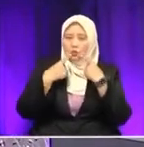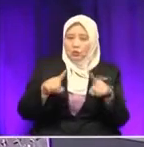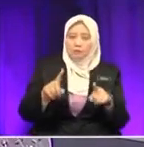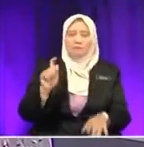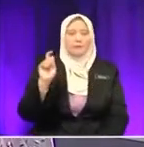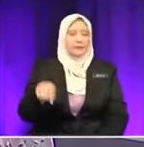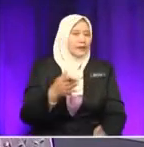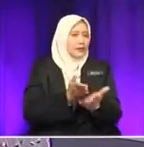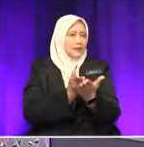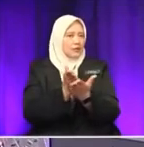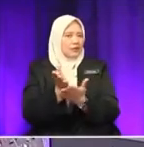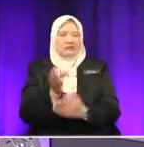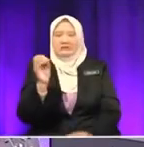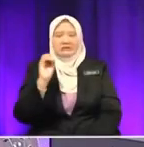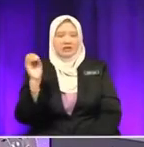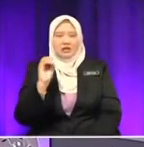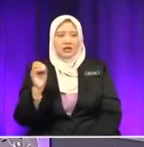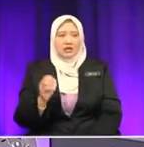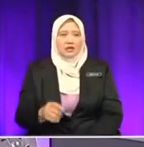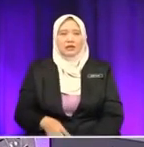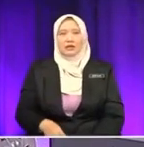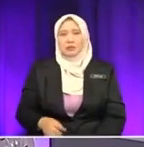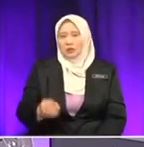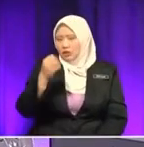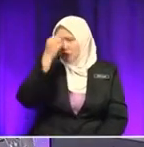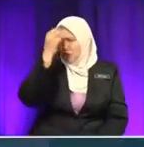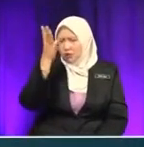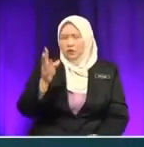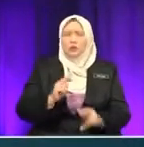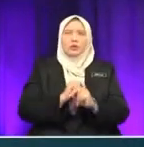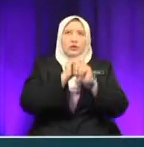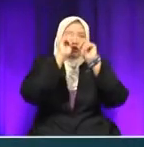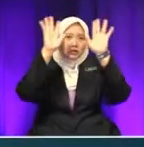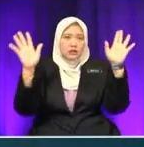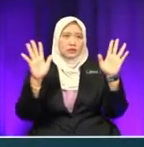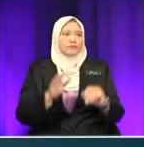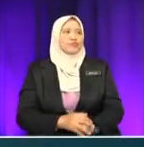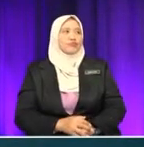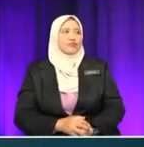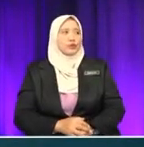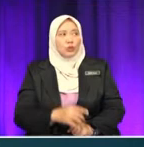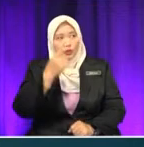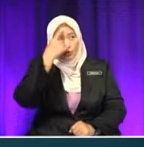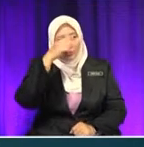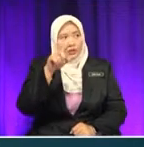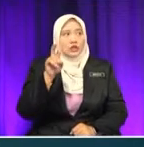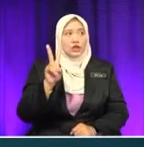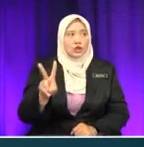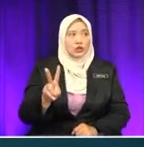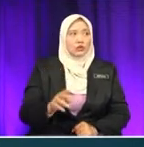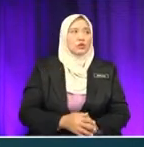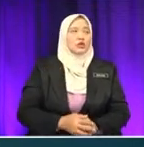straightforward without elaborations. So the next one is to be able to identify these two different sets of